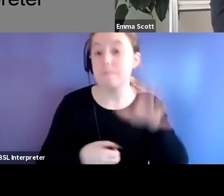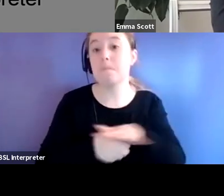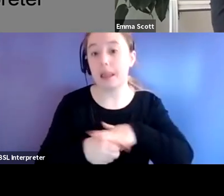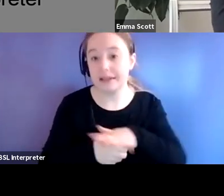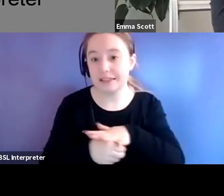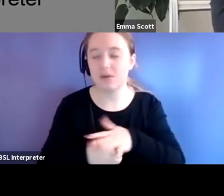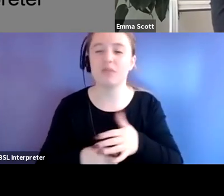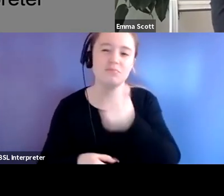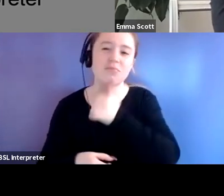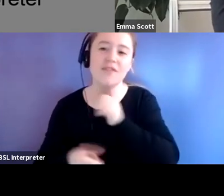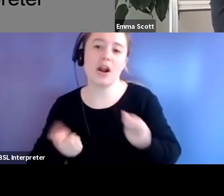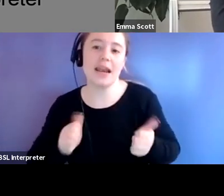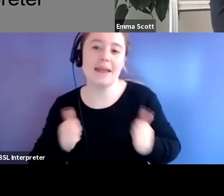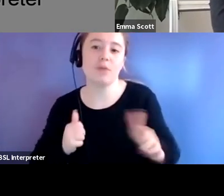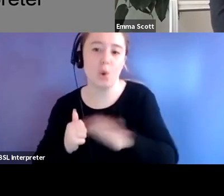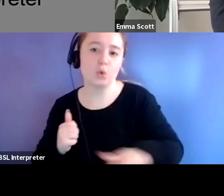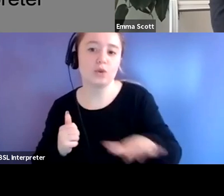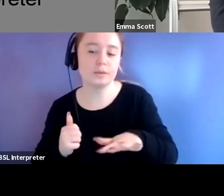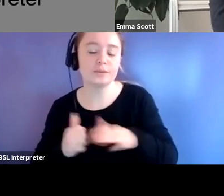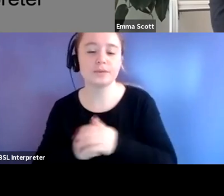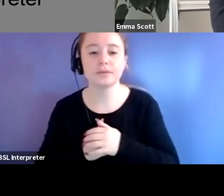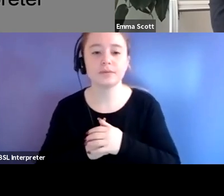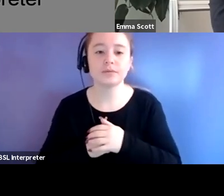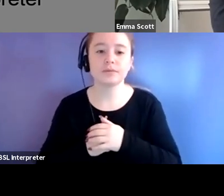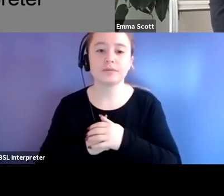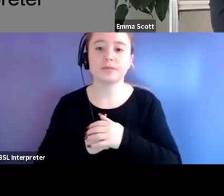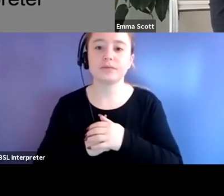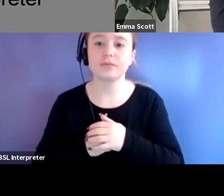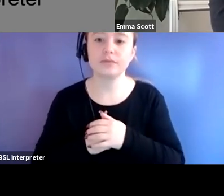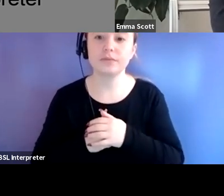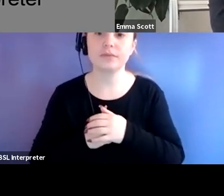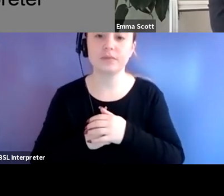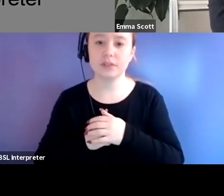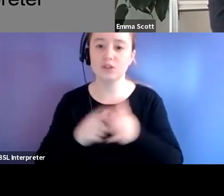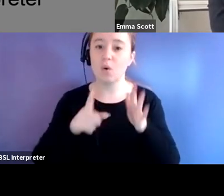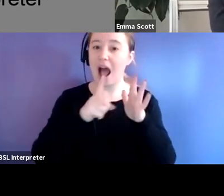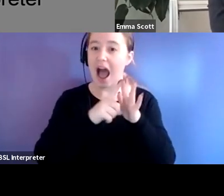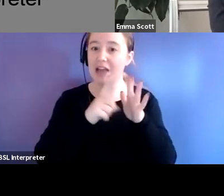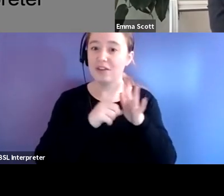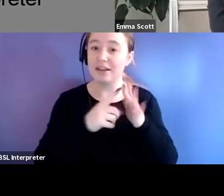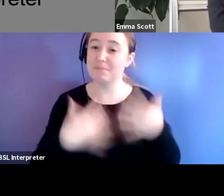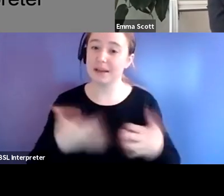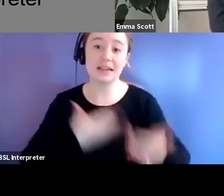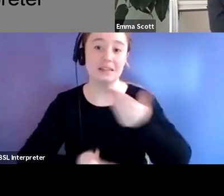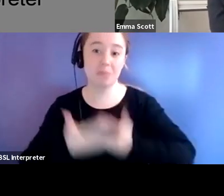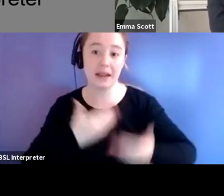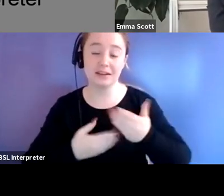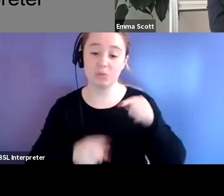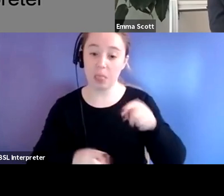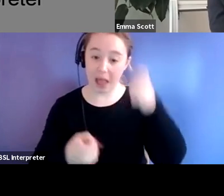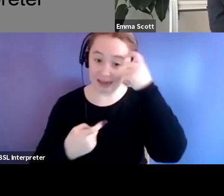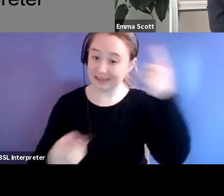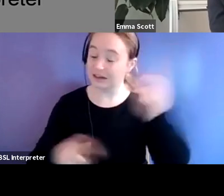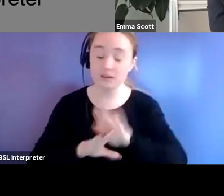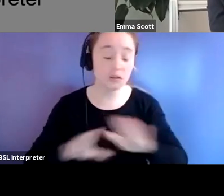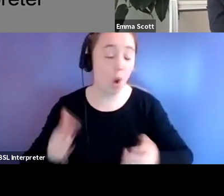However, that's just a wee bit of context there. I mean, ultimately, what is it? Irene's already told us. It's not a new idea, but obviously